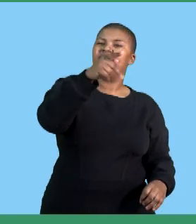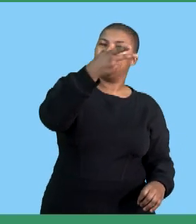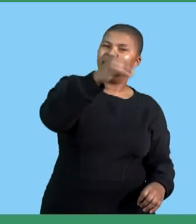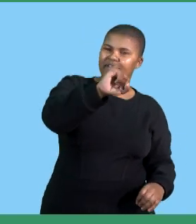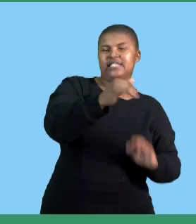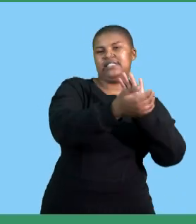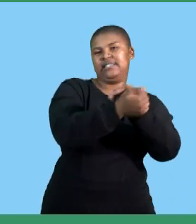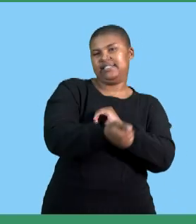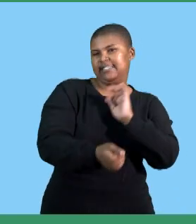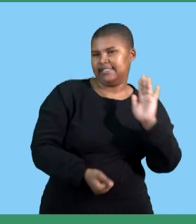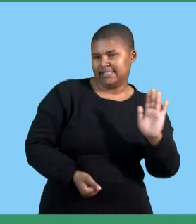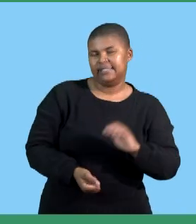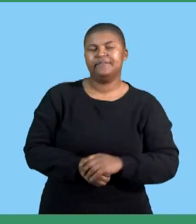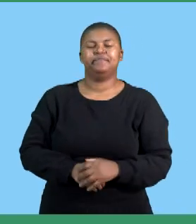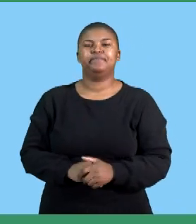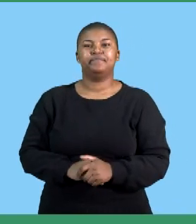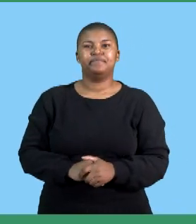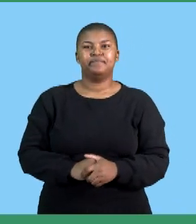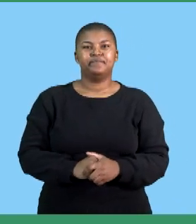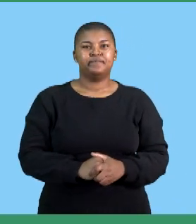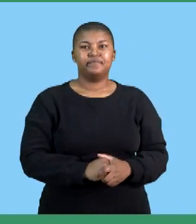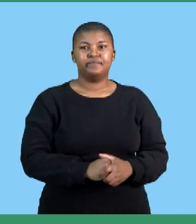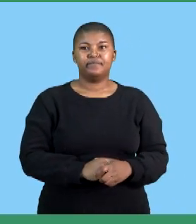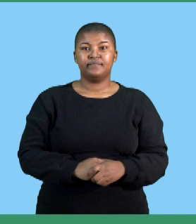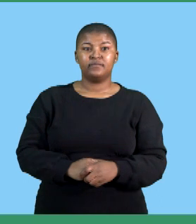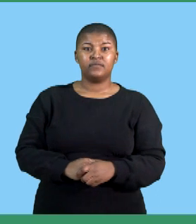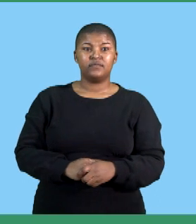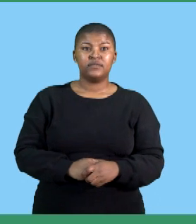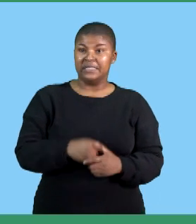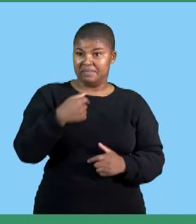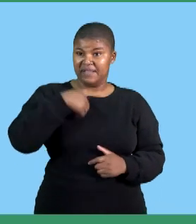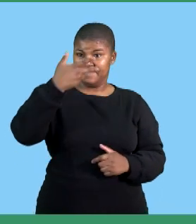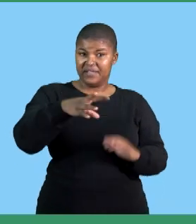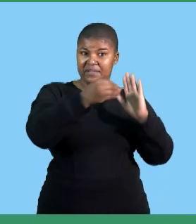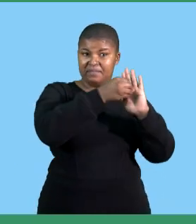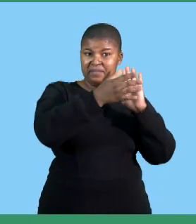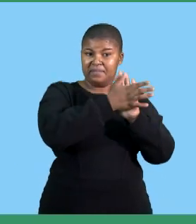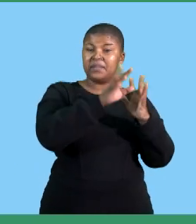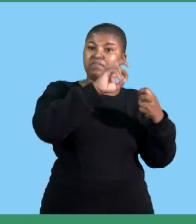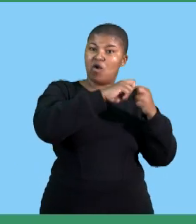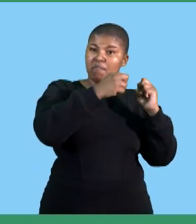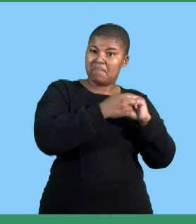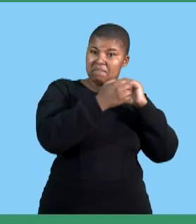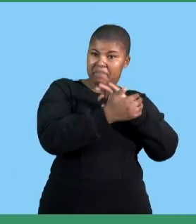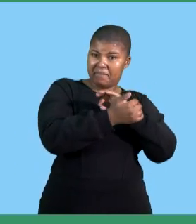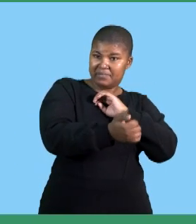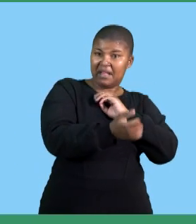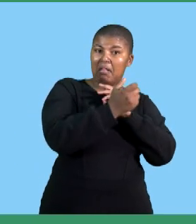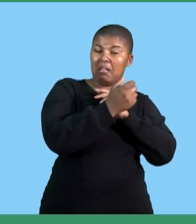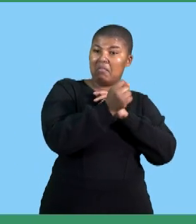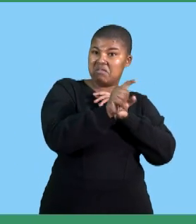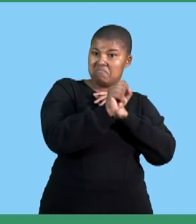Delphi technique. Then now I have given my problem-solving technique, then I will be required